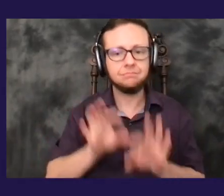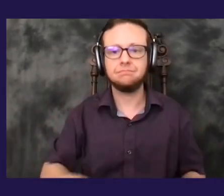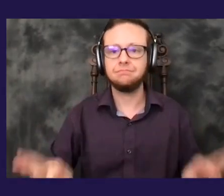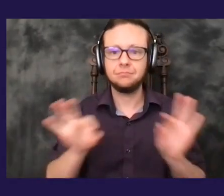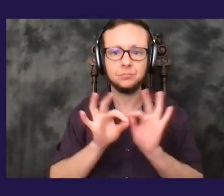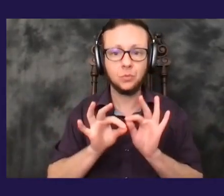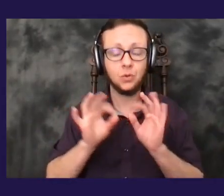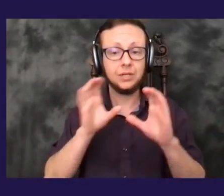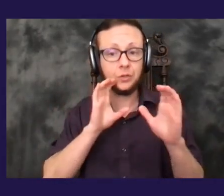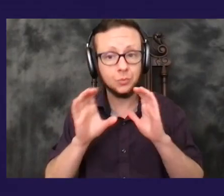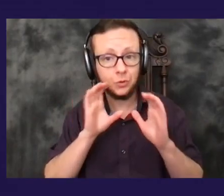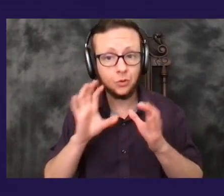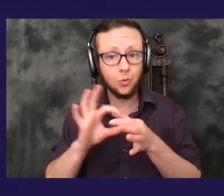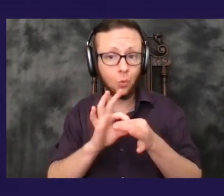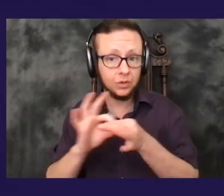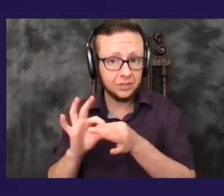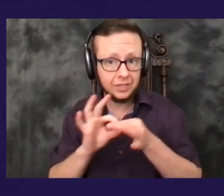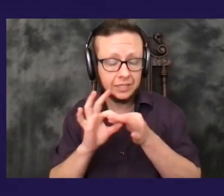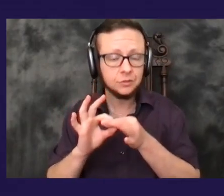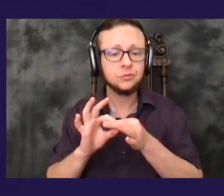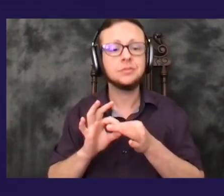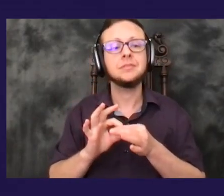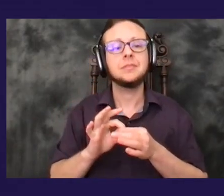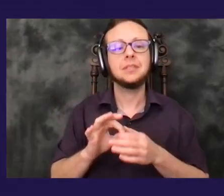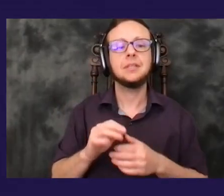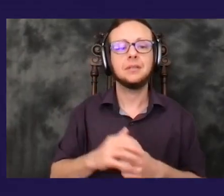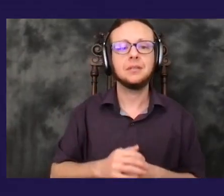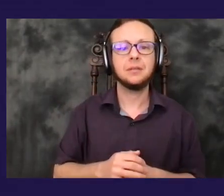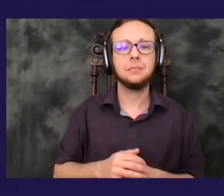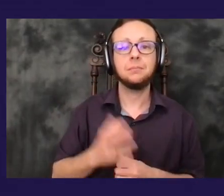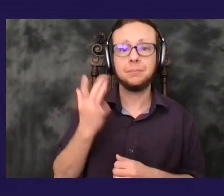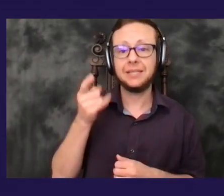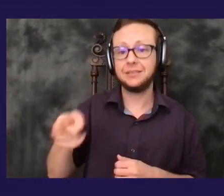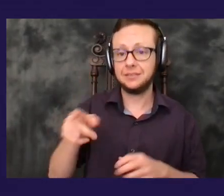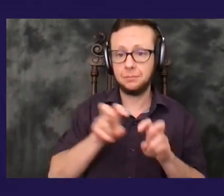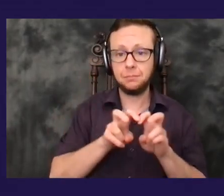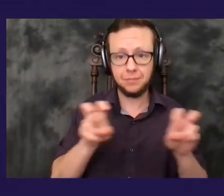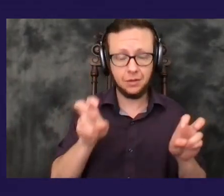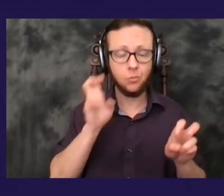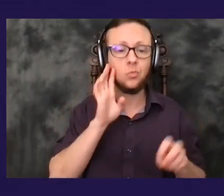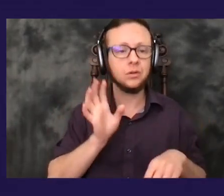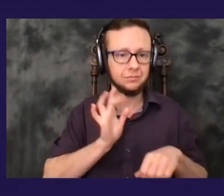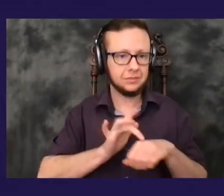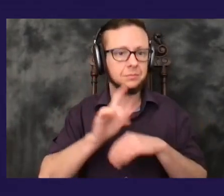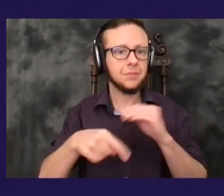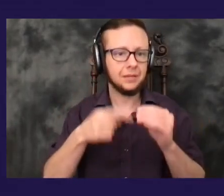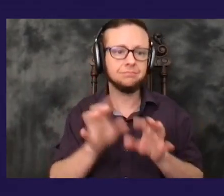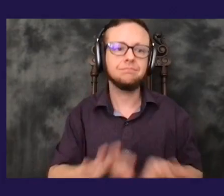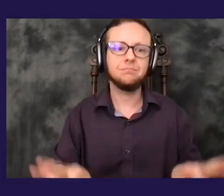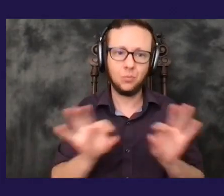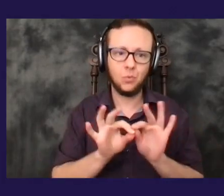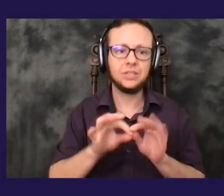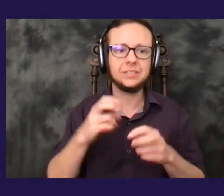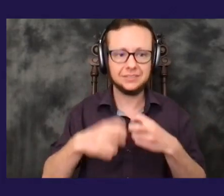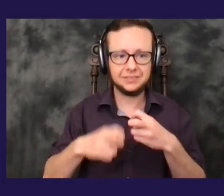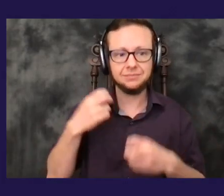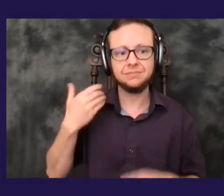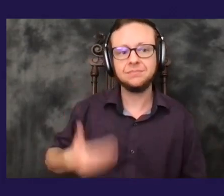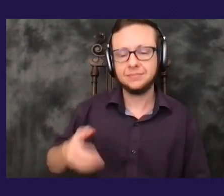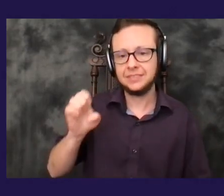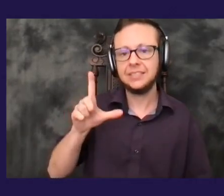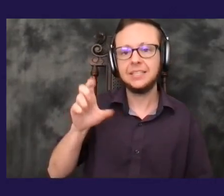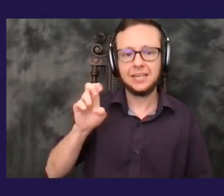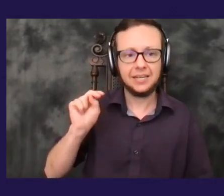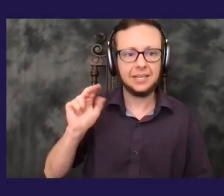and coordination, because this panel will touch upon these important issues. My name is Elena Savoia. I'm a